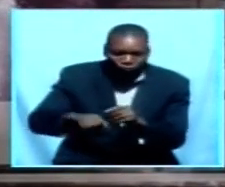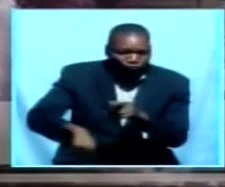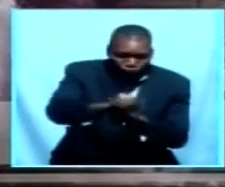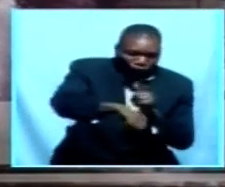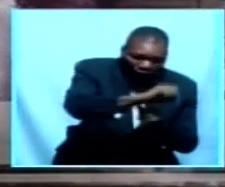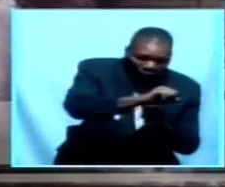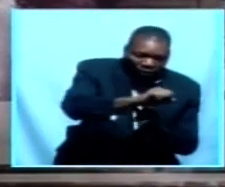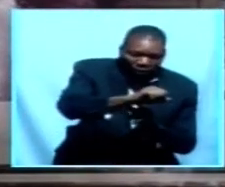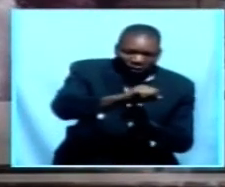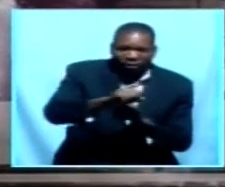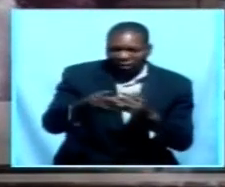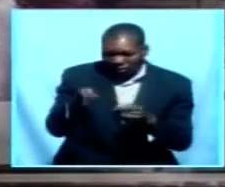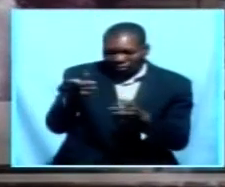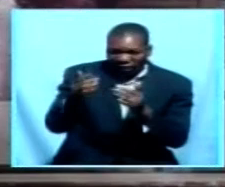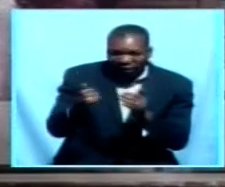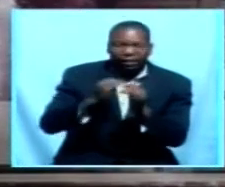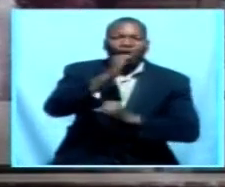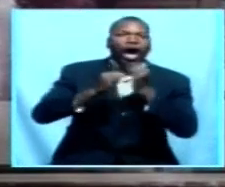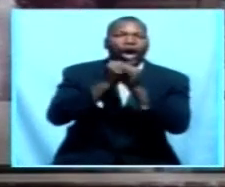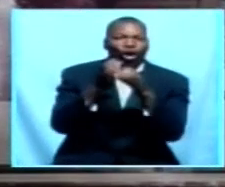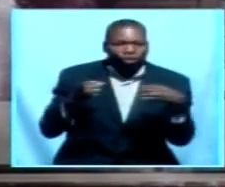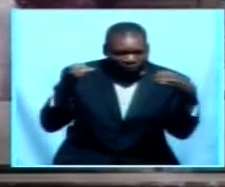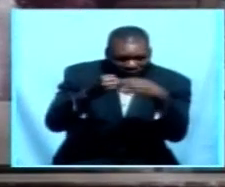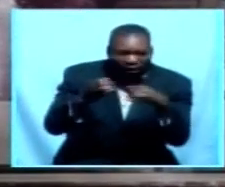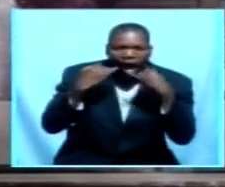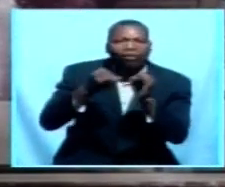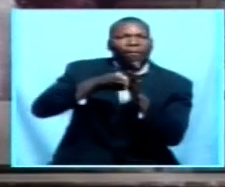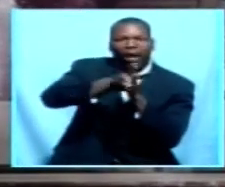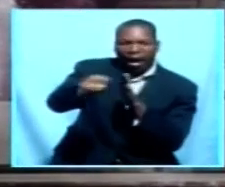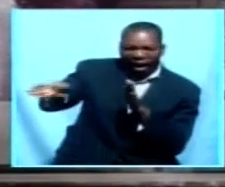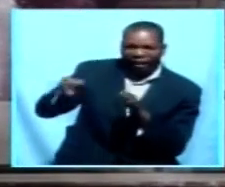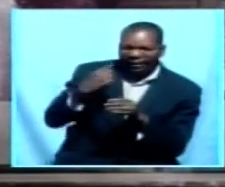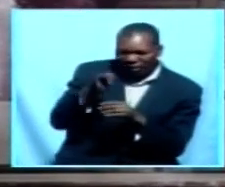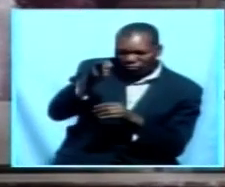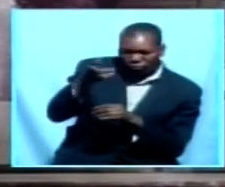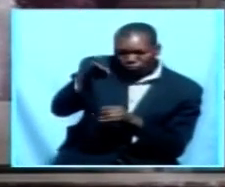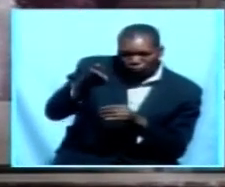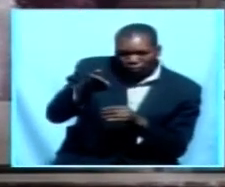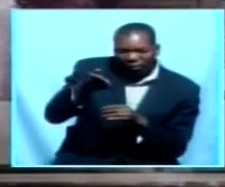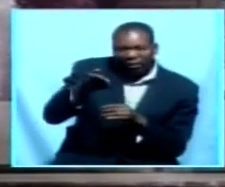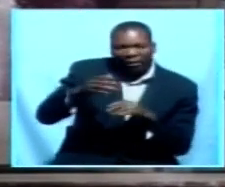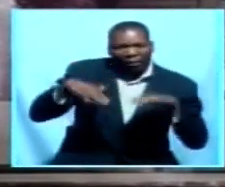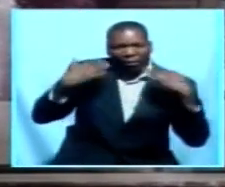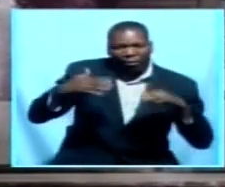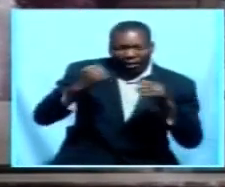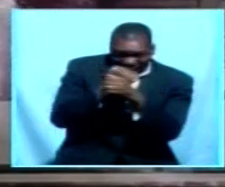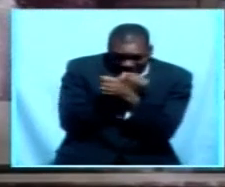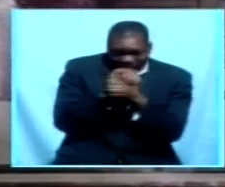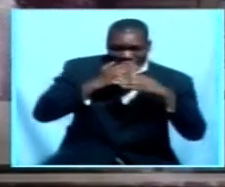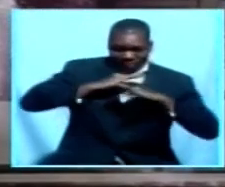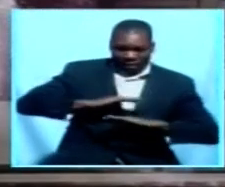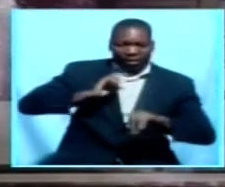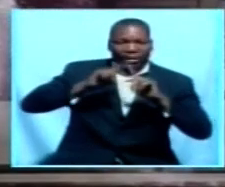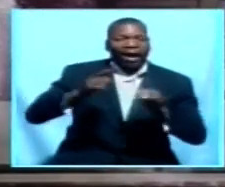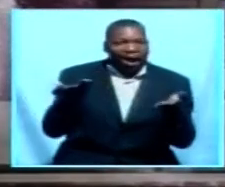mislead the international community and portray the UPND as a peace-loving party when not. He says President Lungu